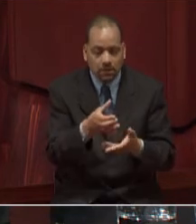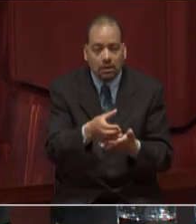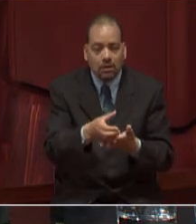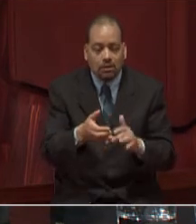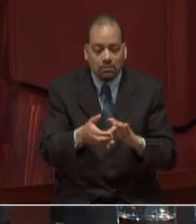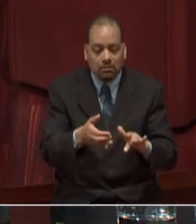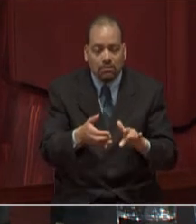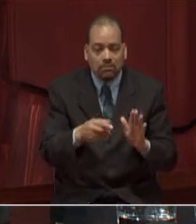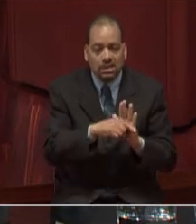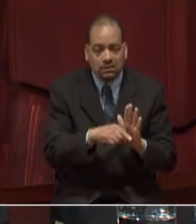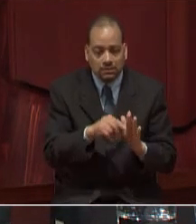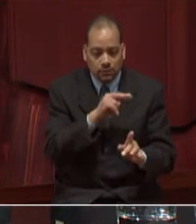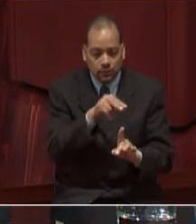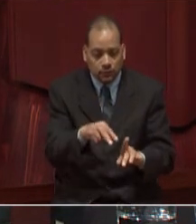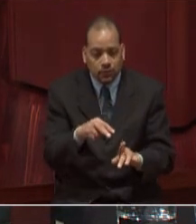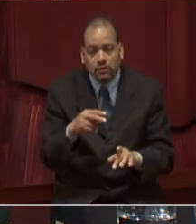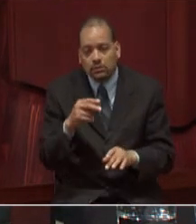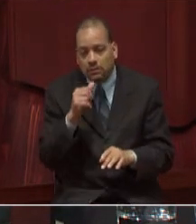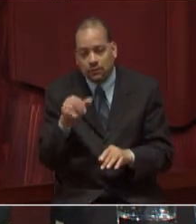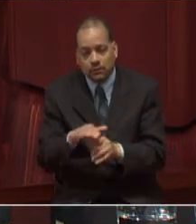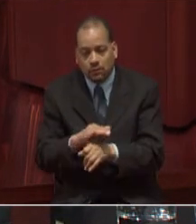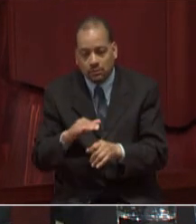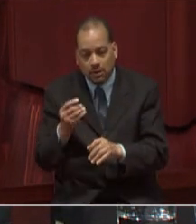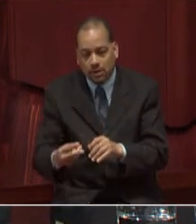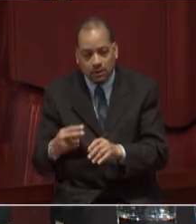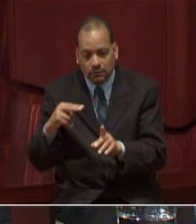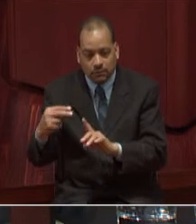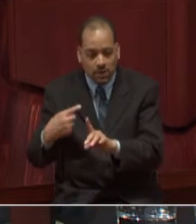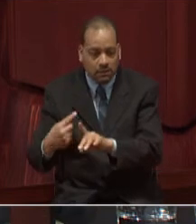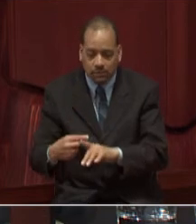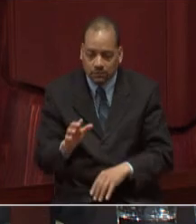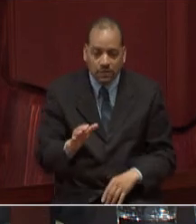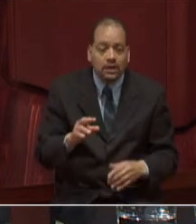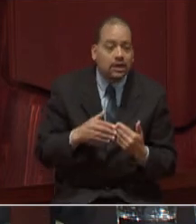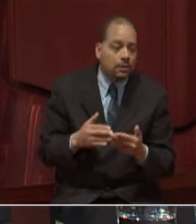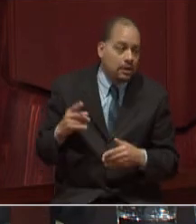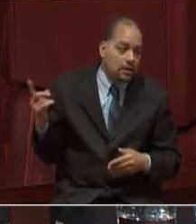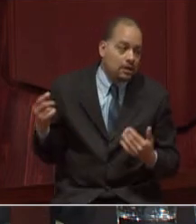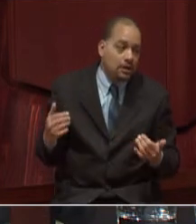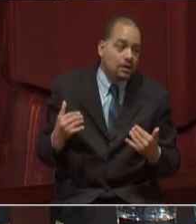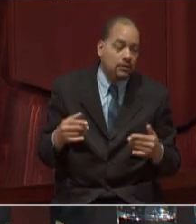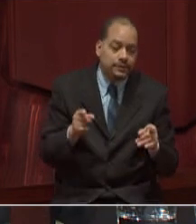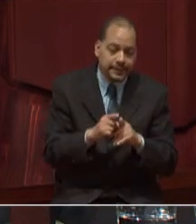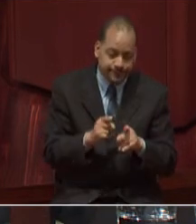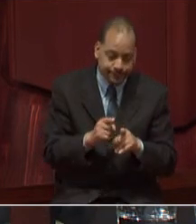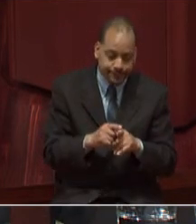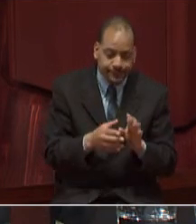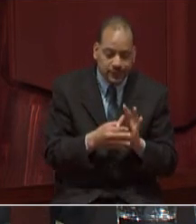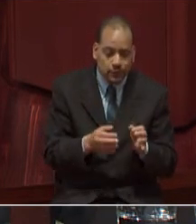make deals and deal with crises just as important as dealing with the Chinese